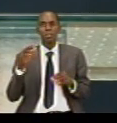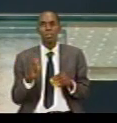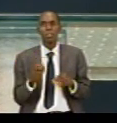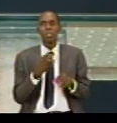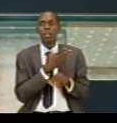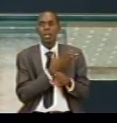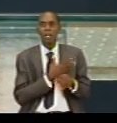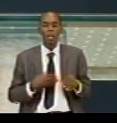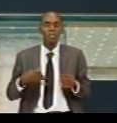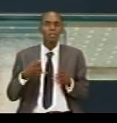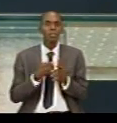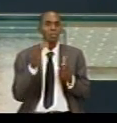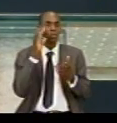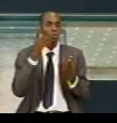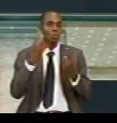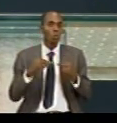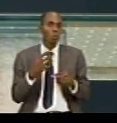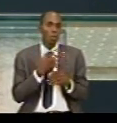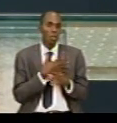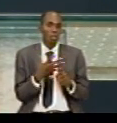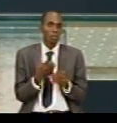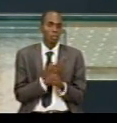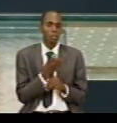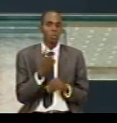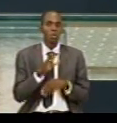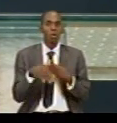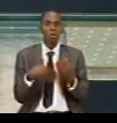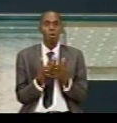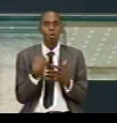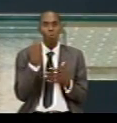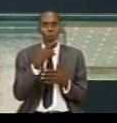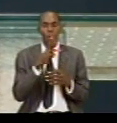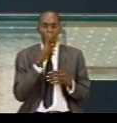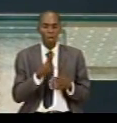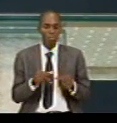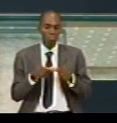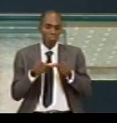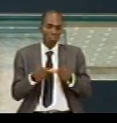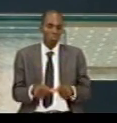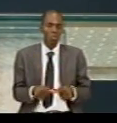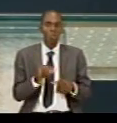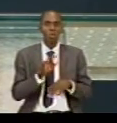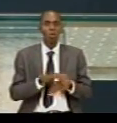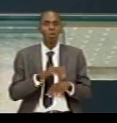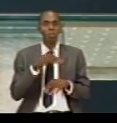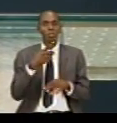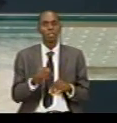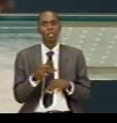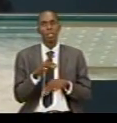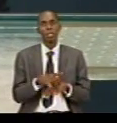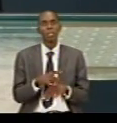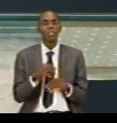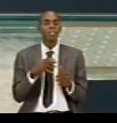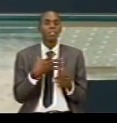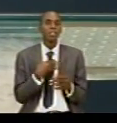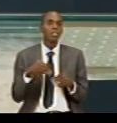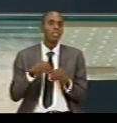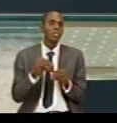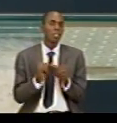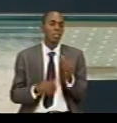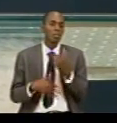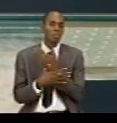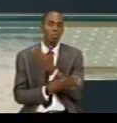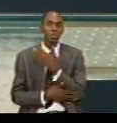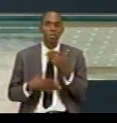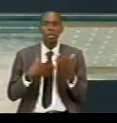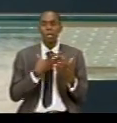it will take them on earth. All those who are dwelling, living on the face of the whole earth, in every country.